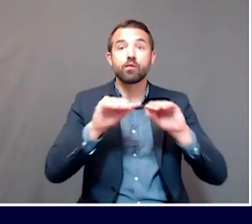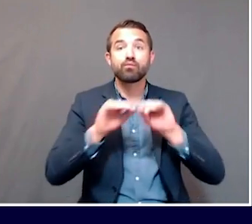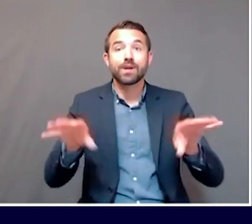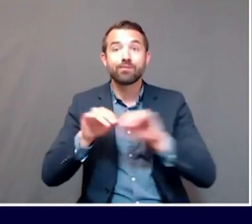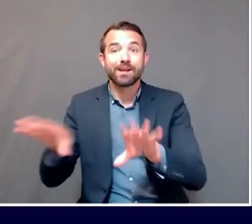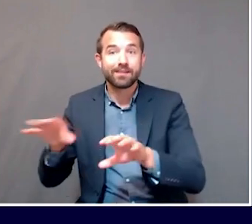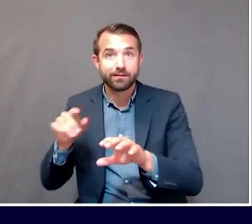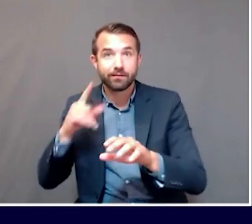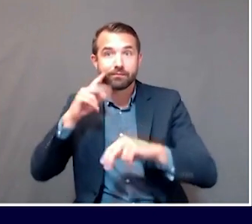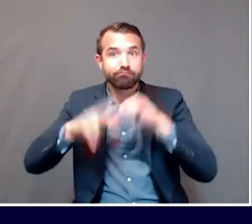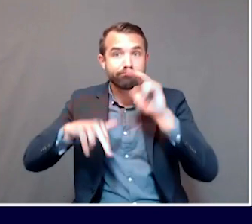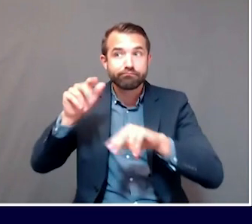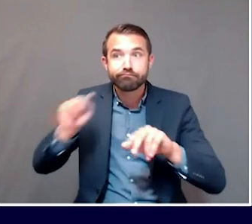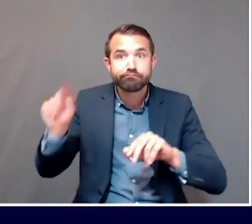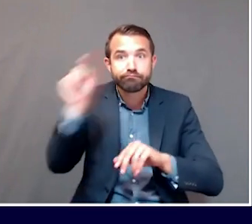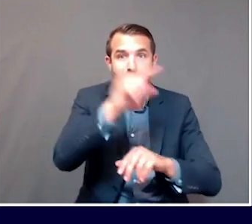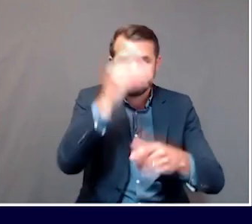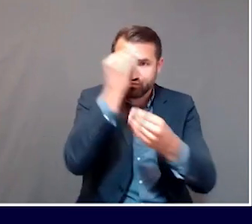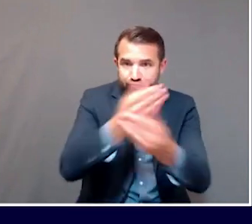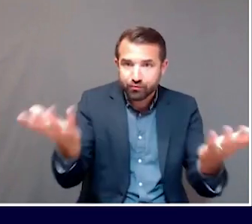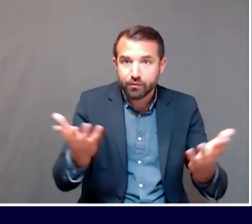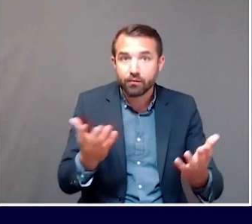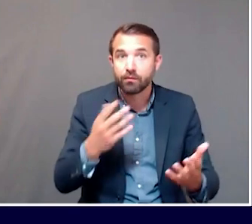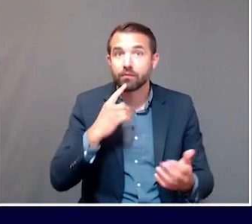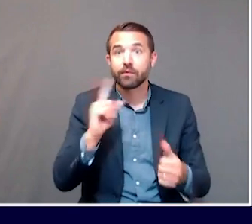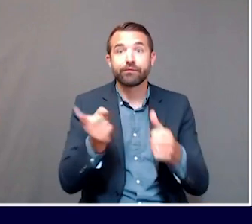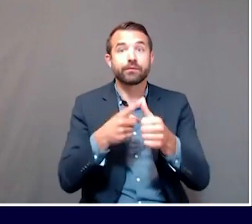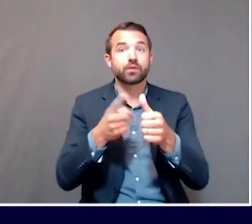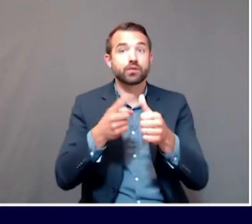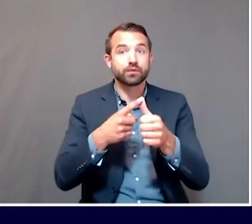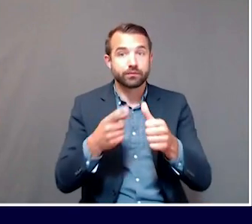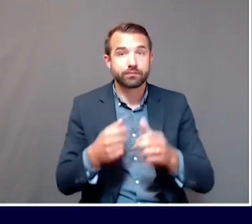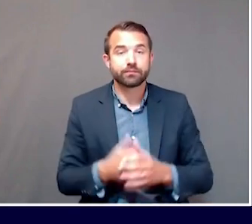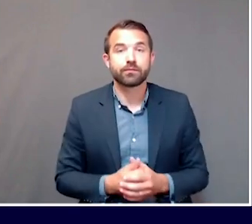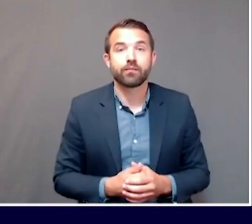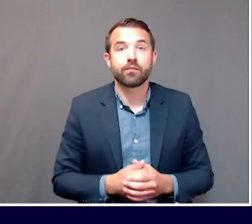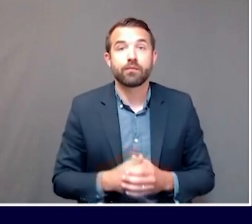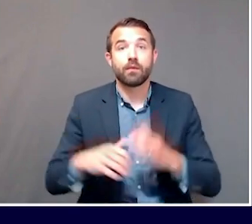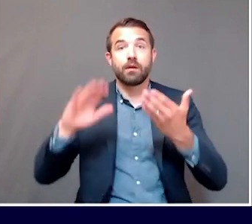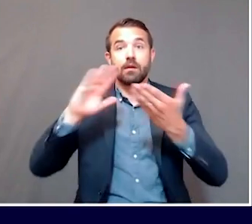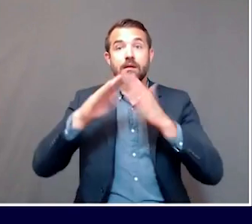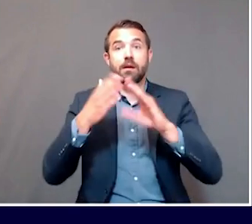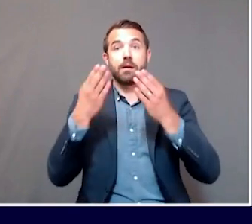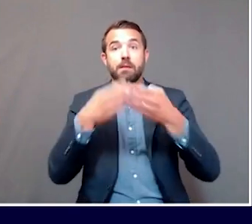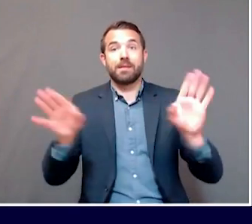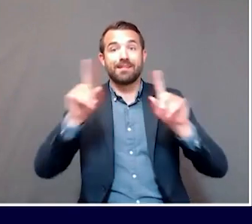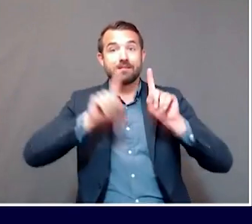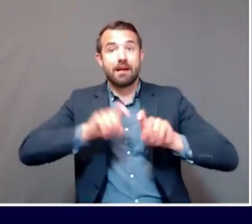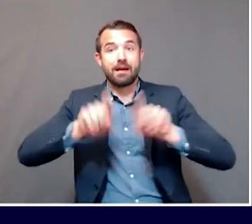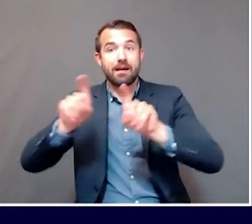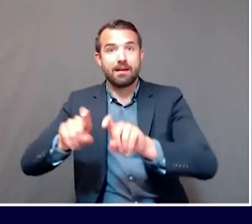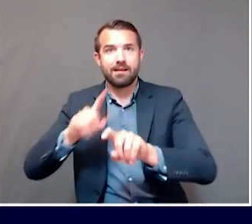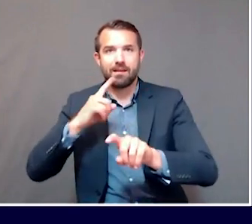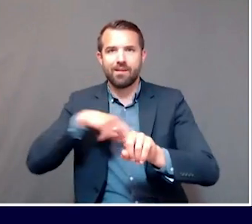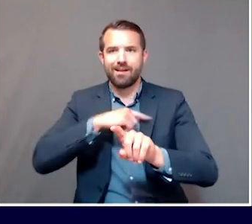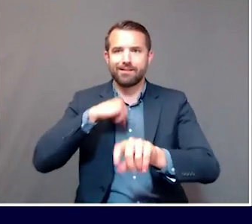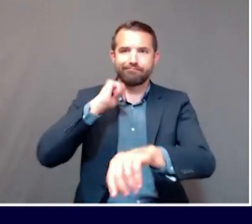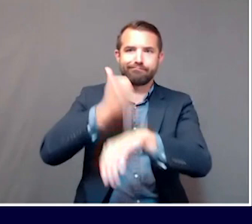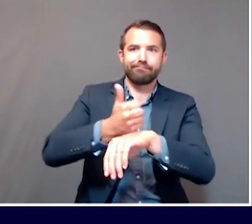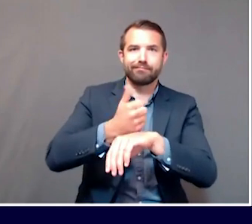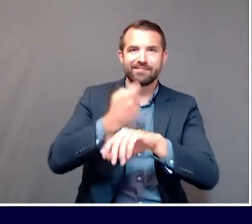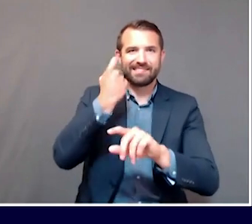the state. The first is in connection with a community-wide testing initiative that we set up in the Houlton